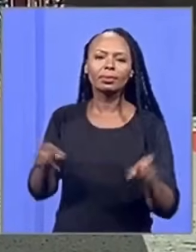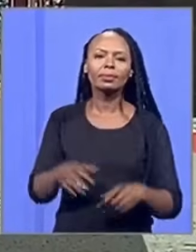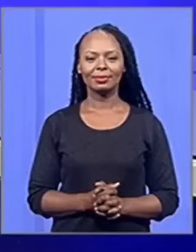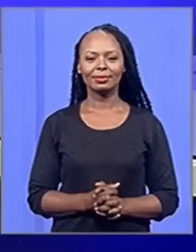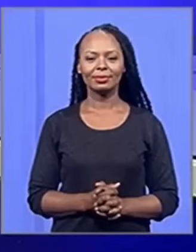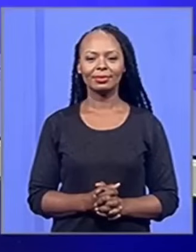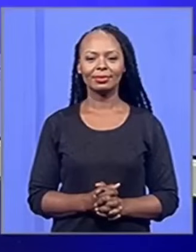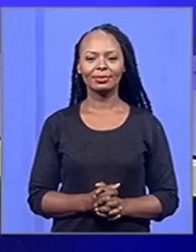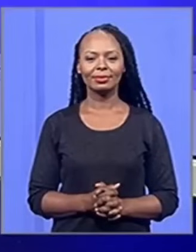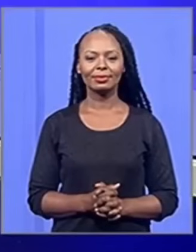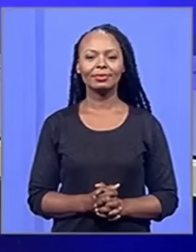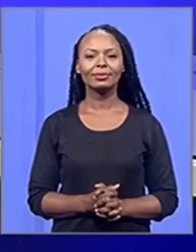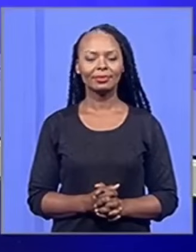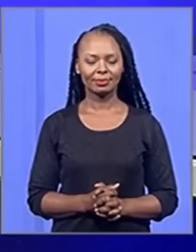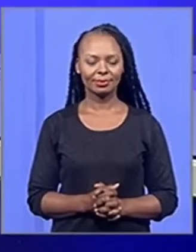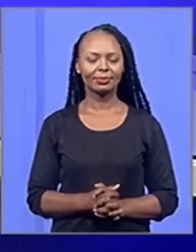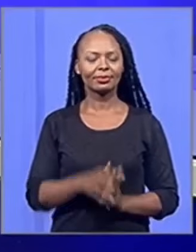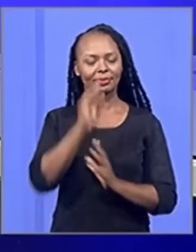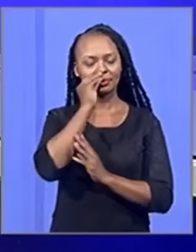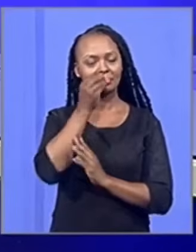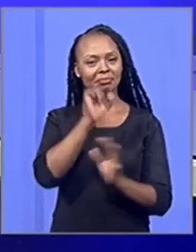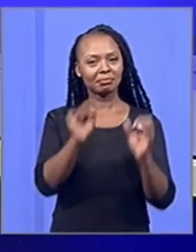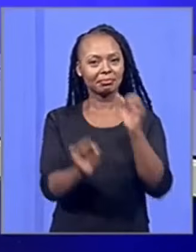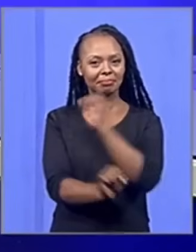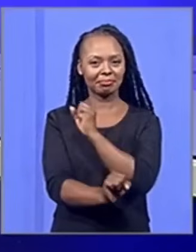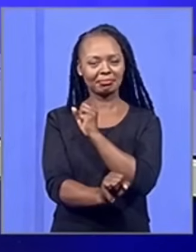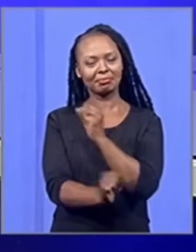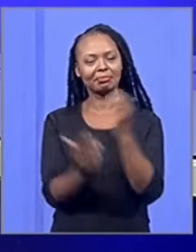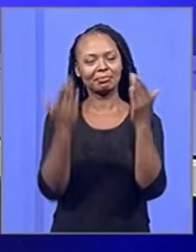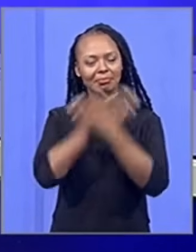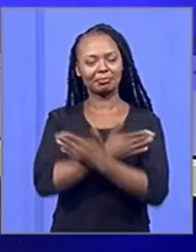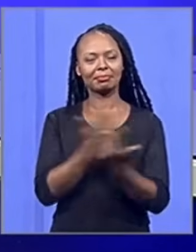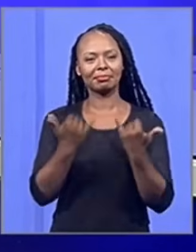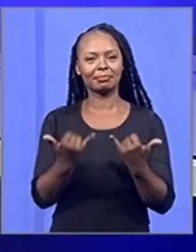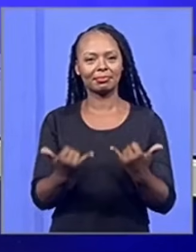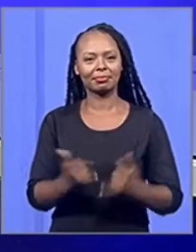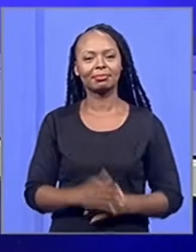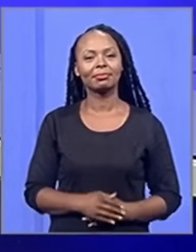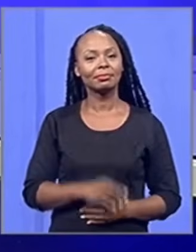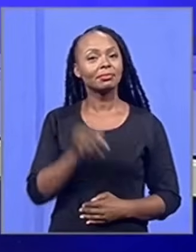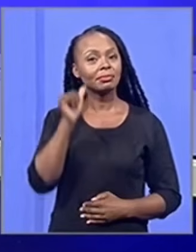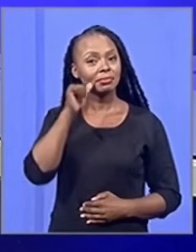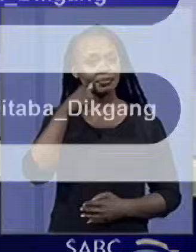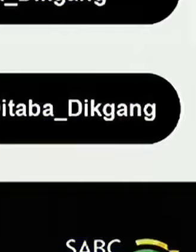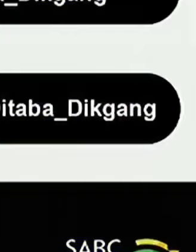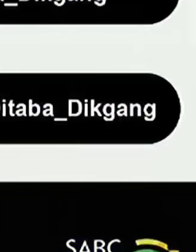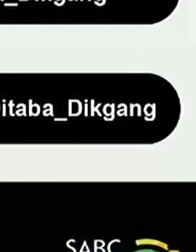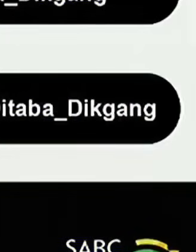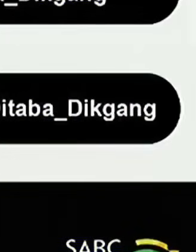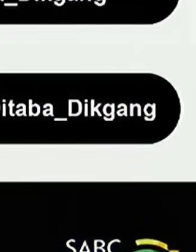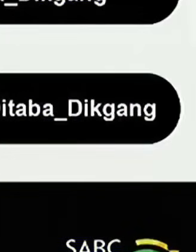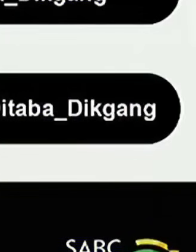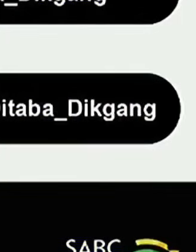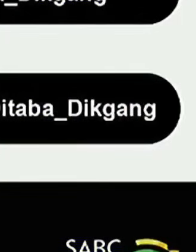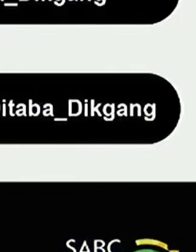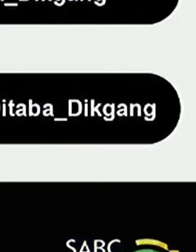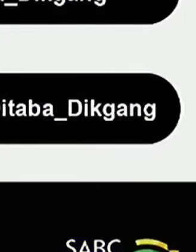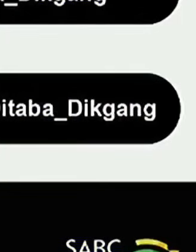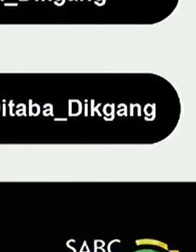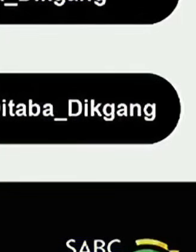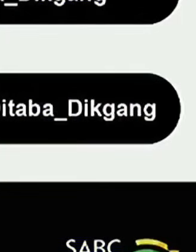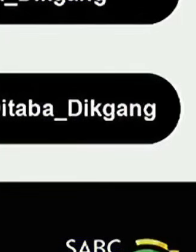Kimberley. Motowetso di ne di le kalo tsa segonjono ga kologelwa gore re teng mo mafaratlhatlheng a